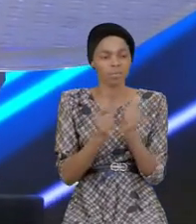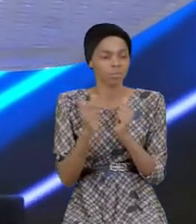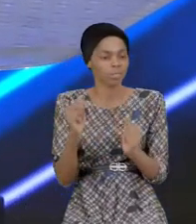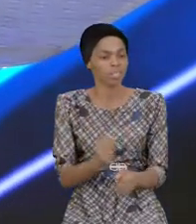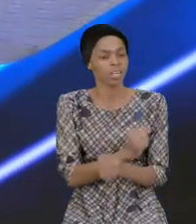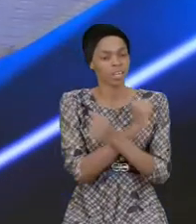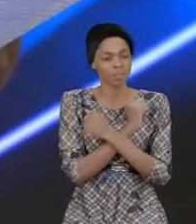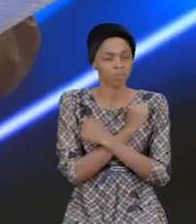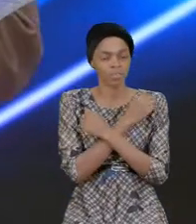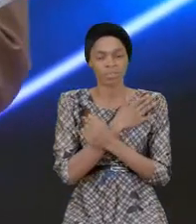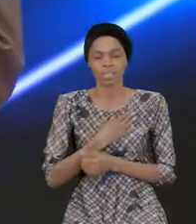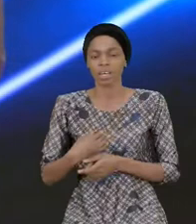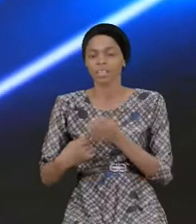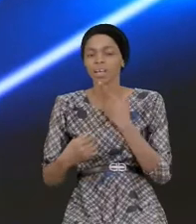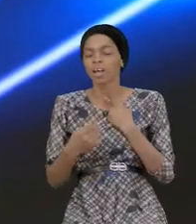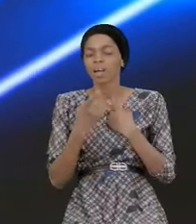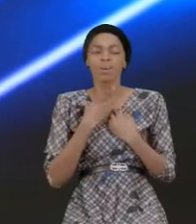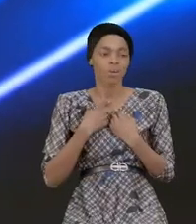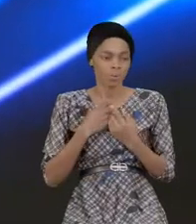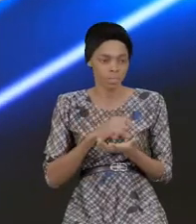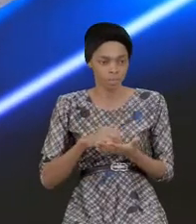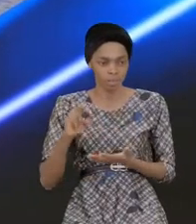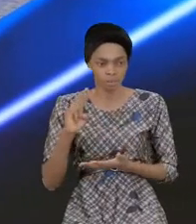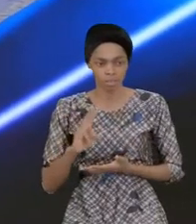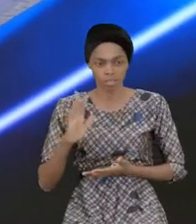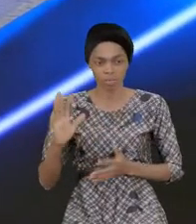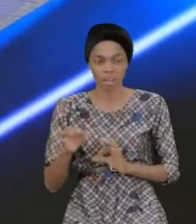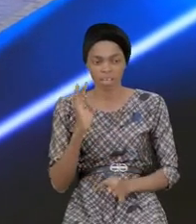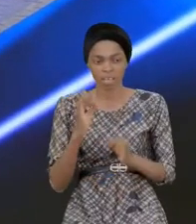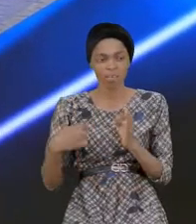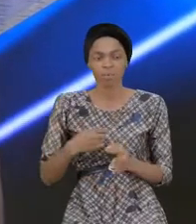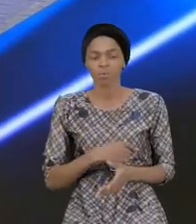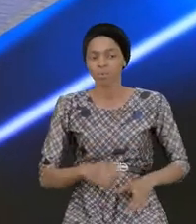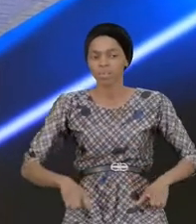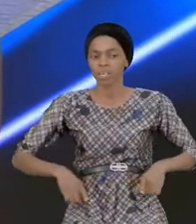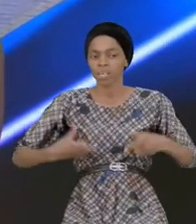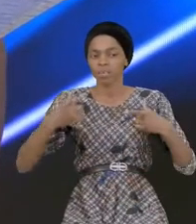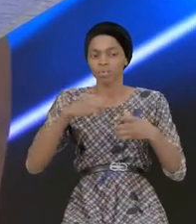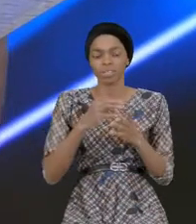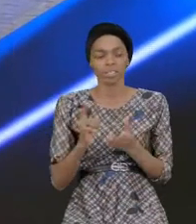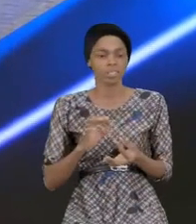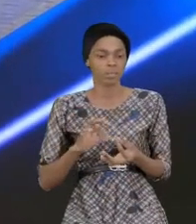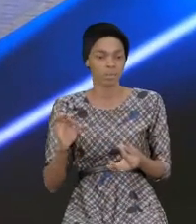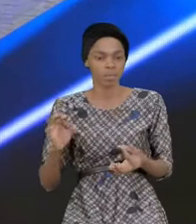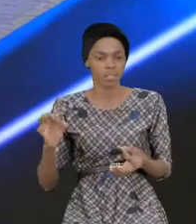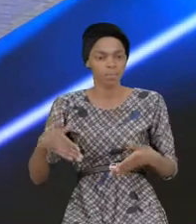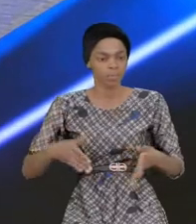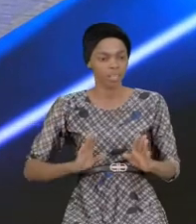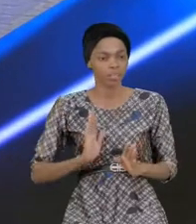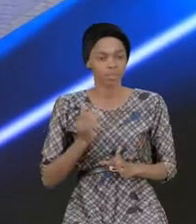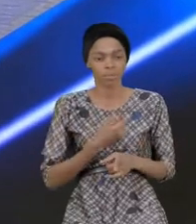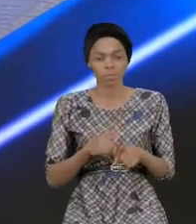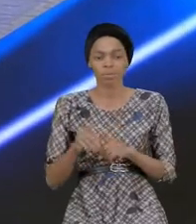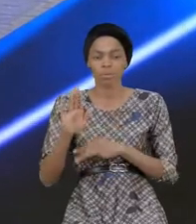affections and lusts. 25, if we live in the Spirit, let us